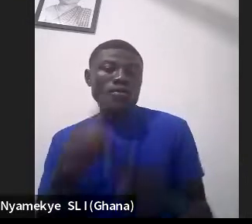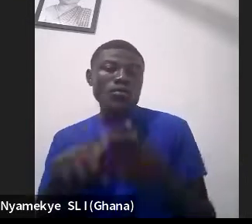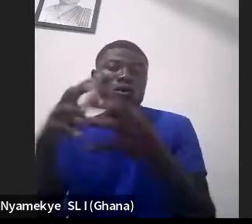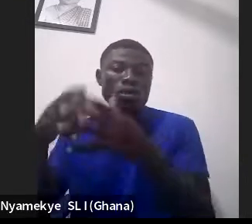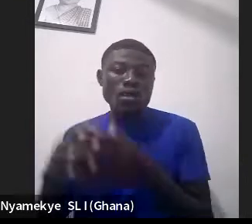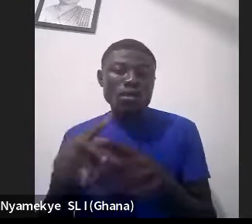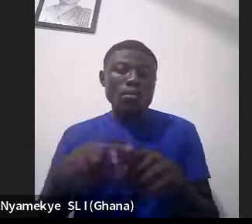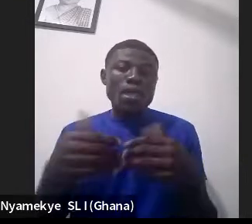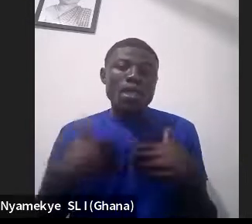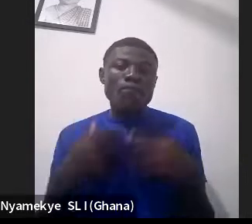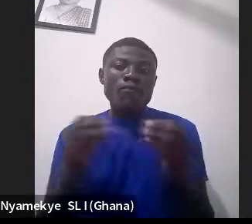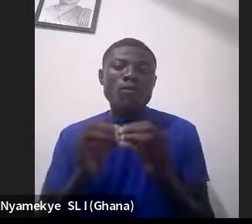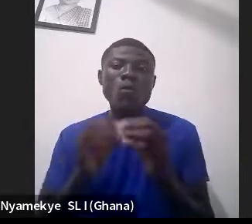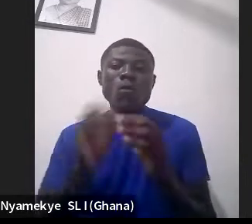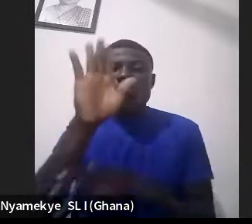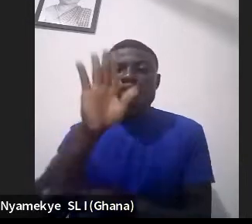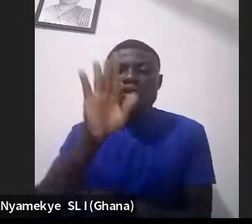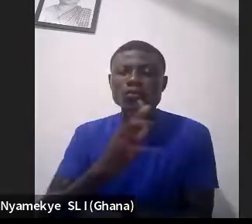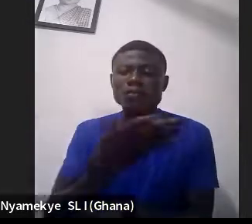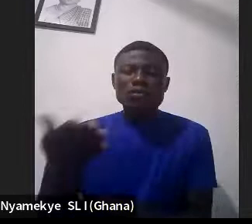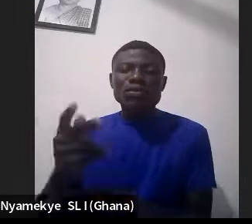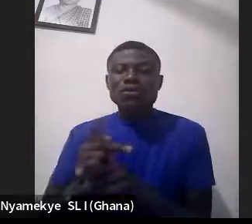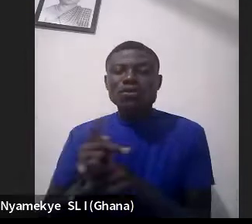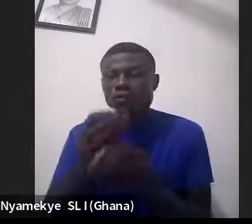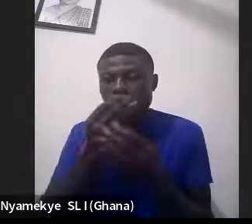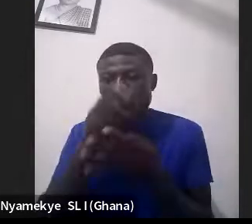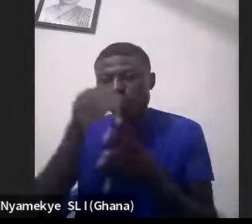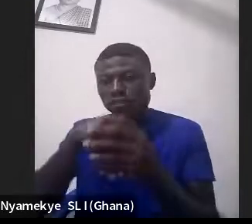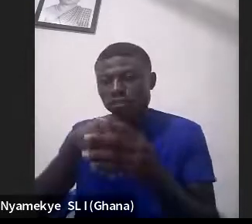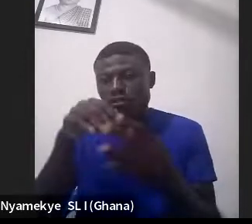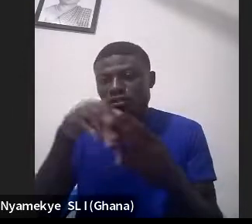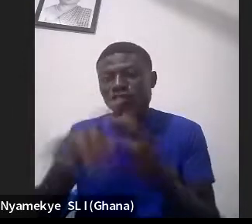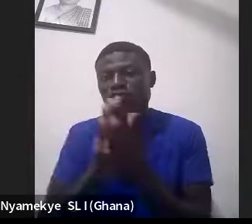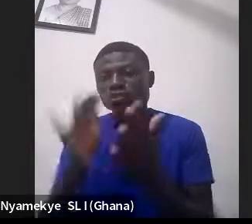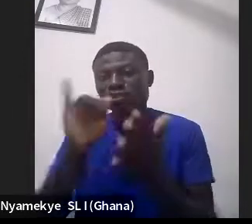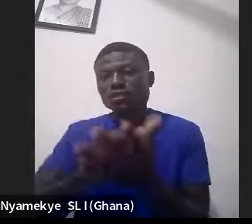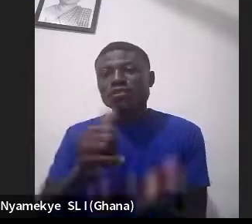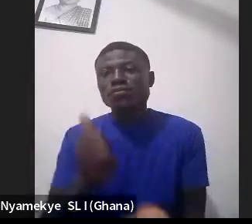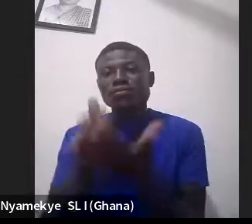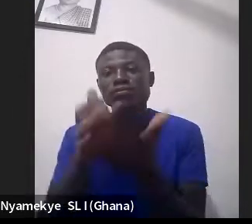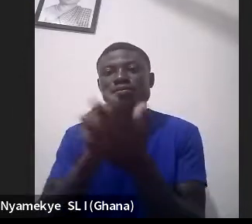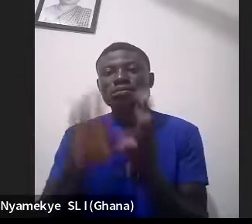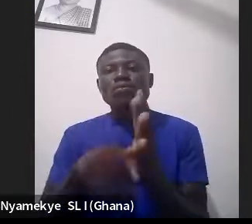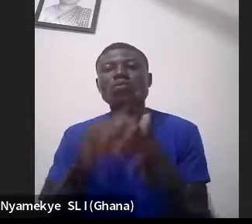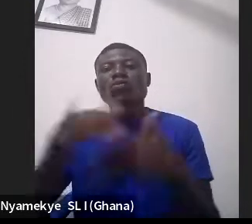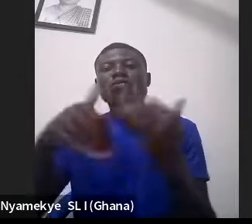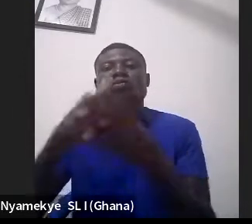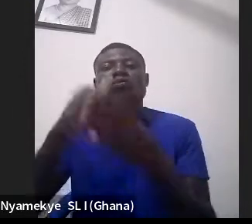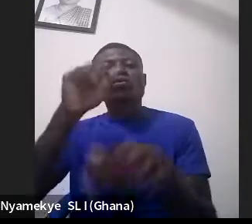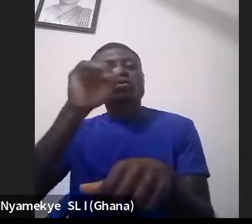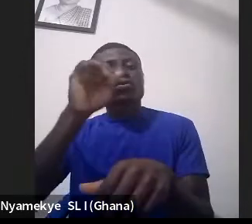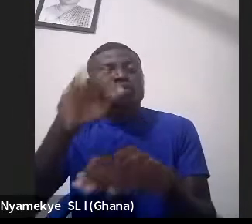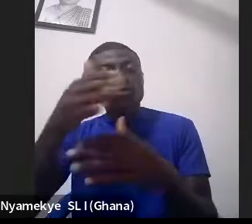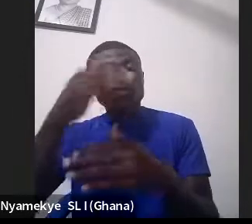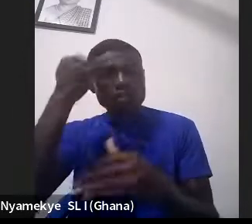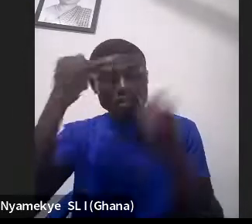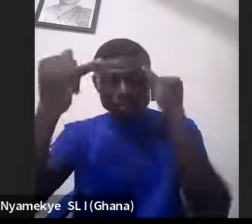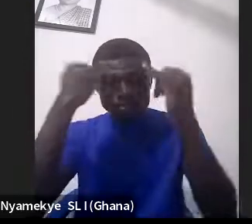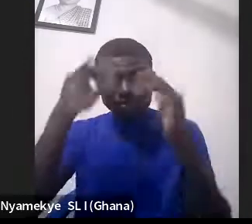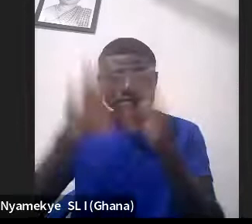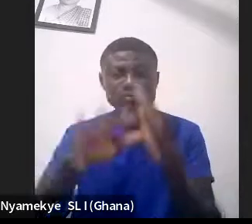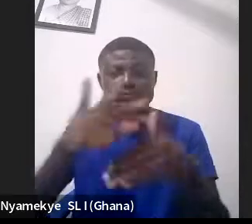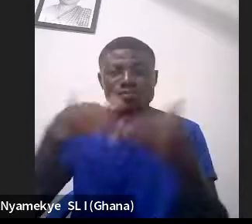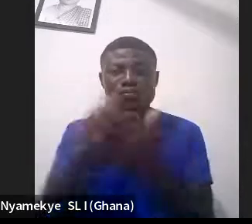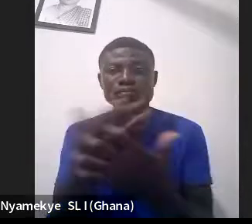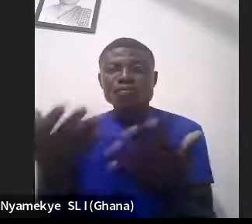of fantastic practical information as well that you can, and it's free and it gives you some ideas too. And all the red